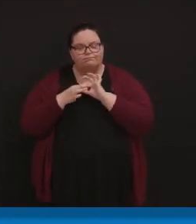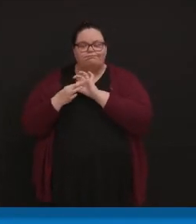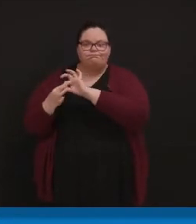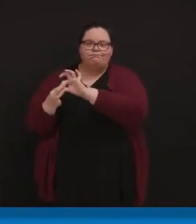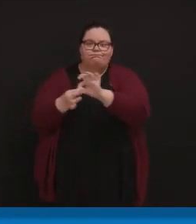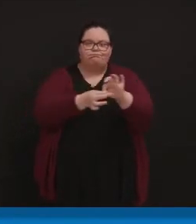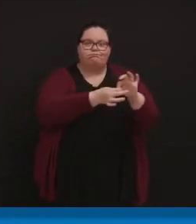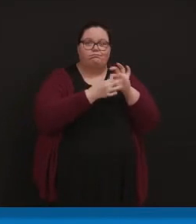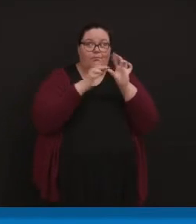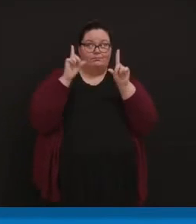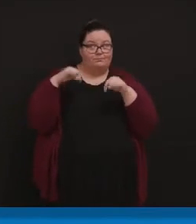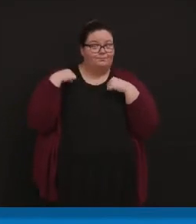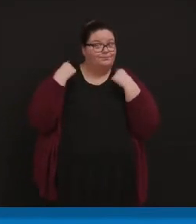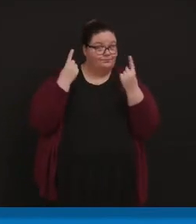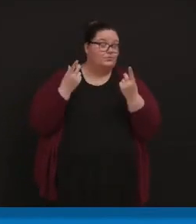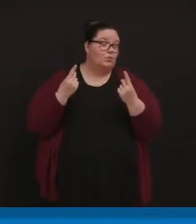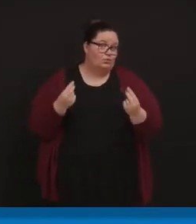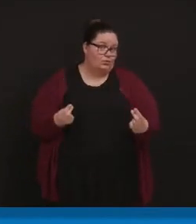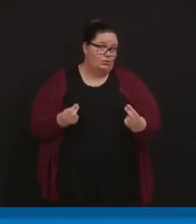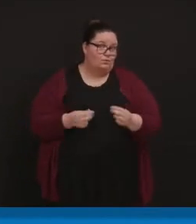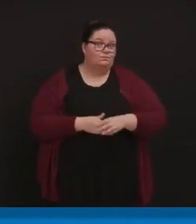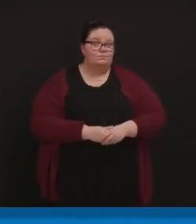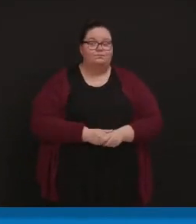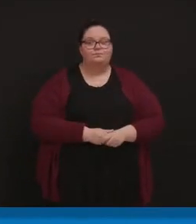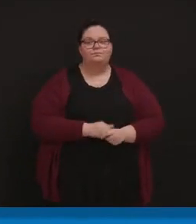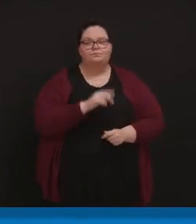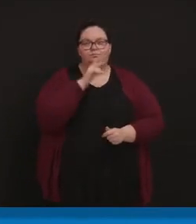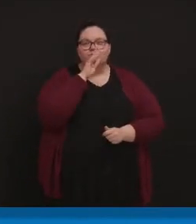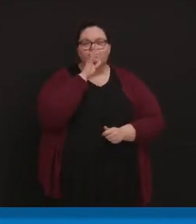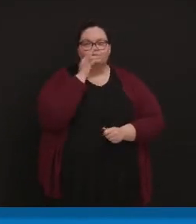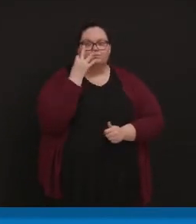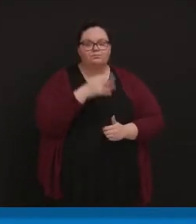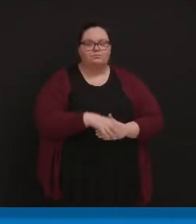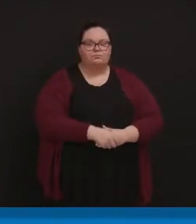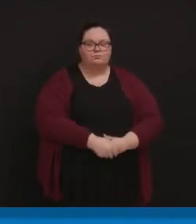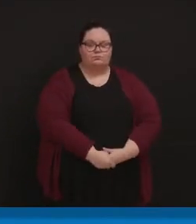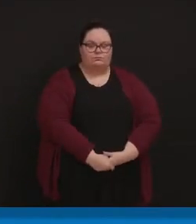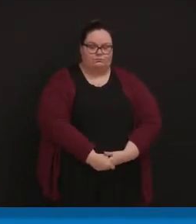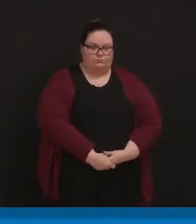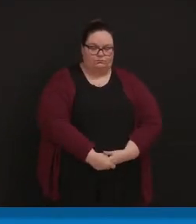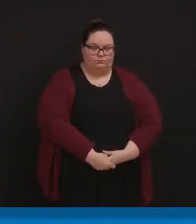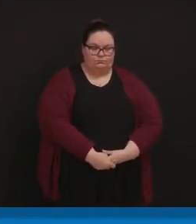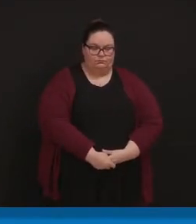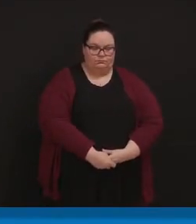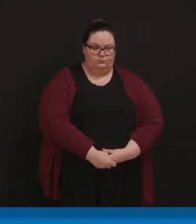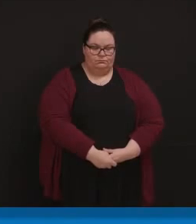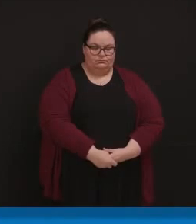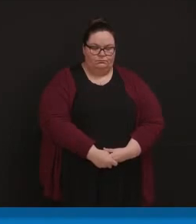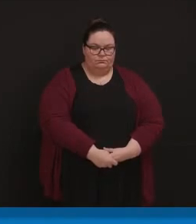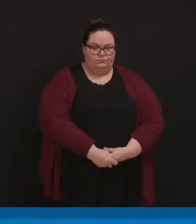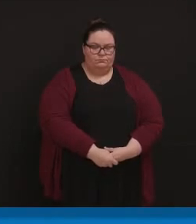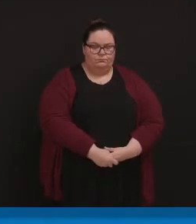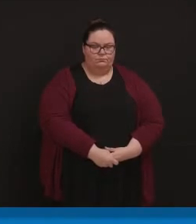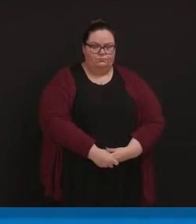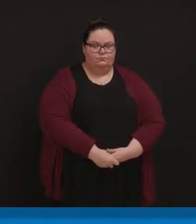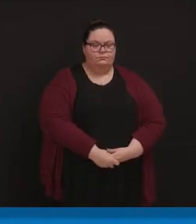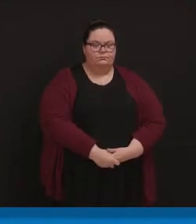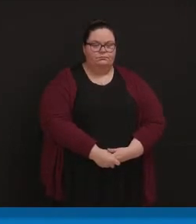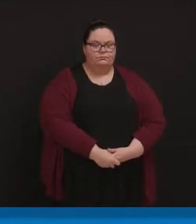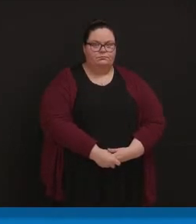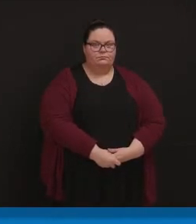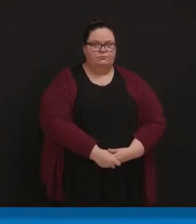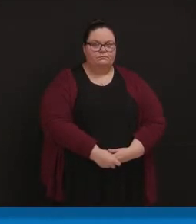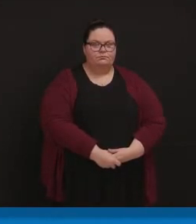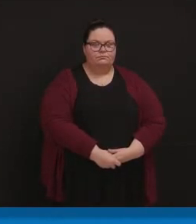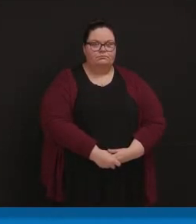what we have been doing thus far. Avec gentillesse et empathie. Please, with kindness and empathy, encourage your friends and family